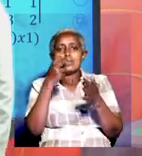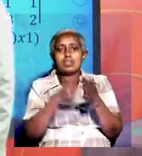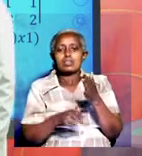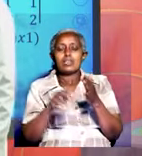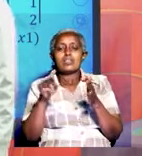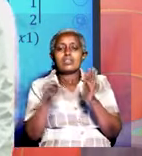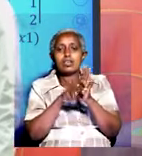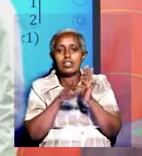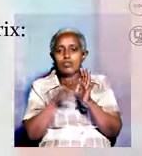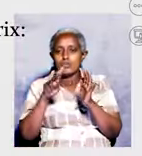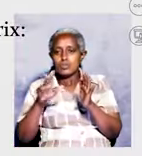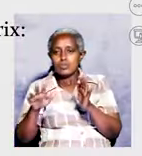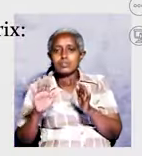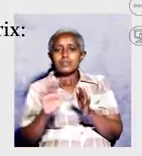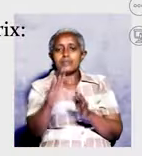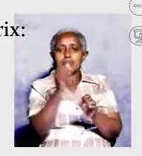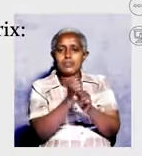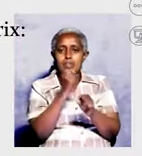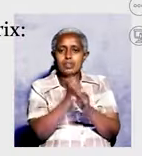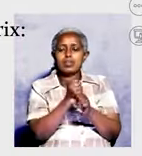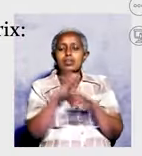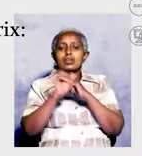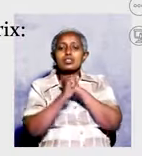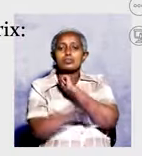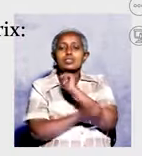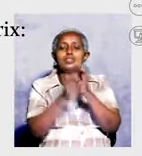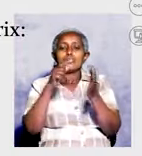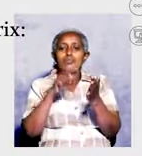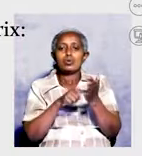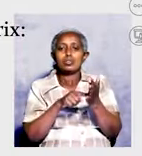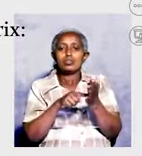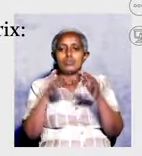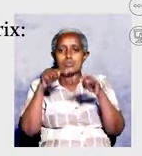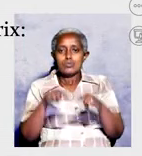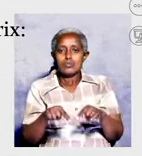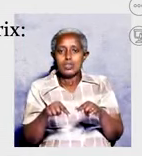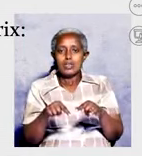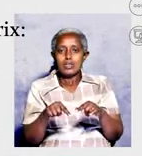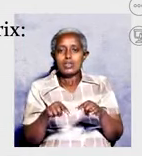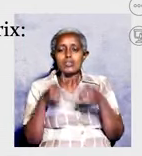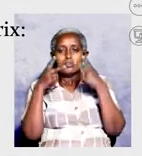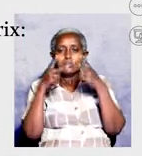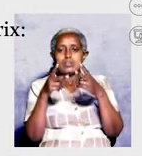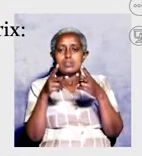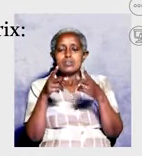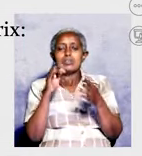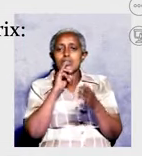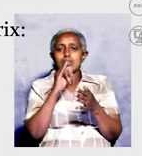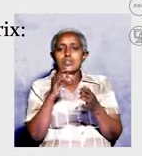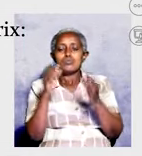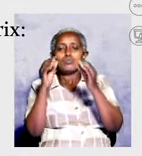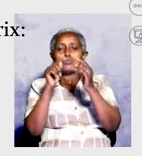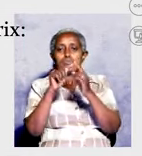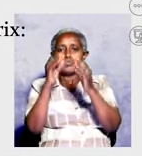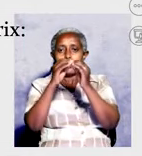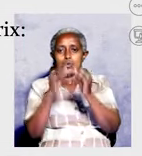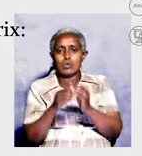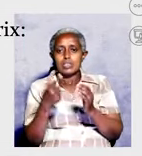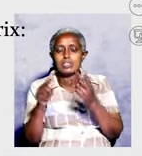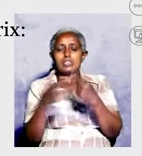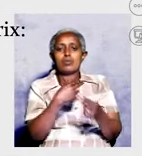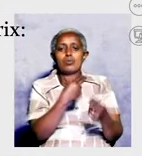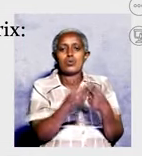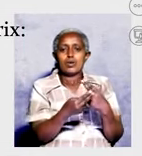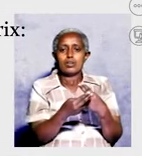23. Check this by yourself. The basic points that we have seen today is to calculate the